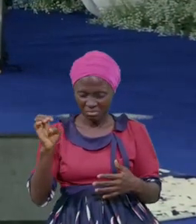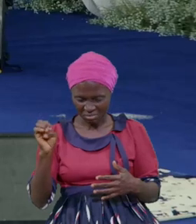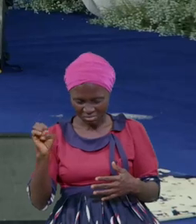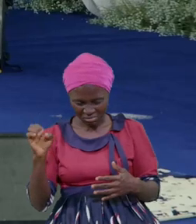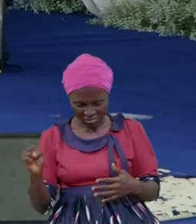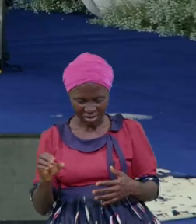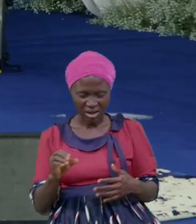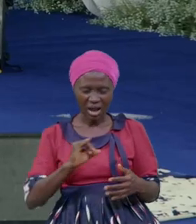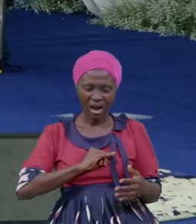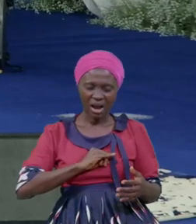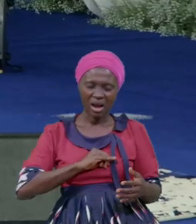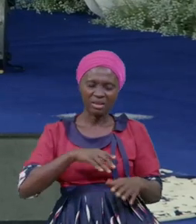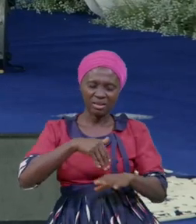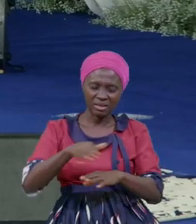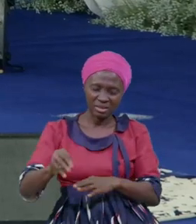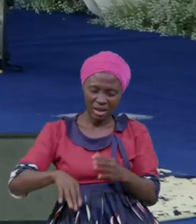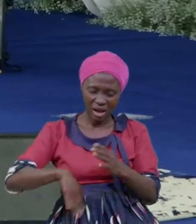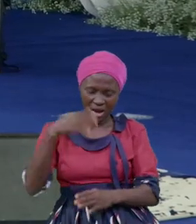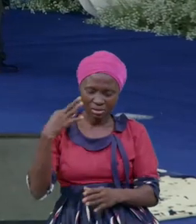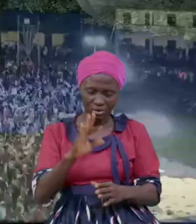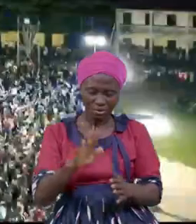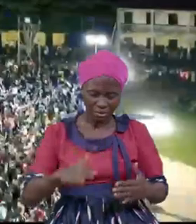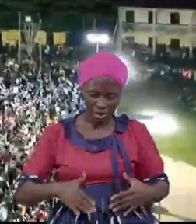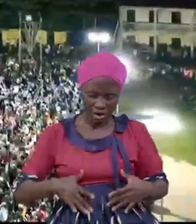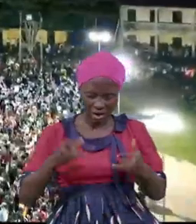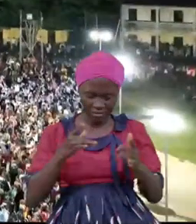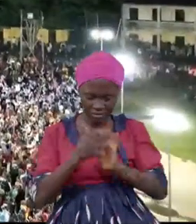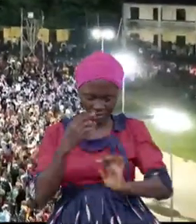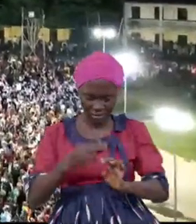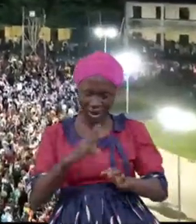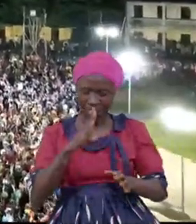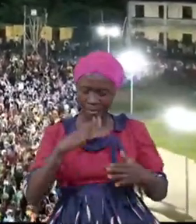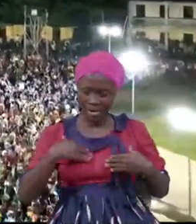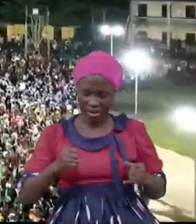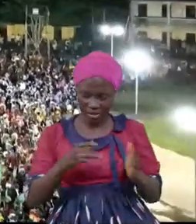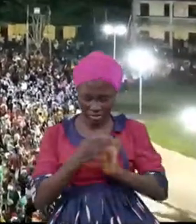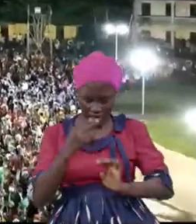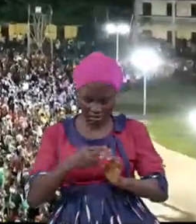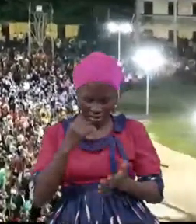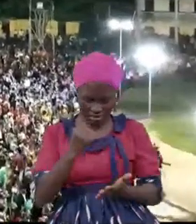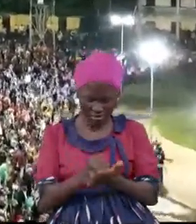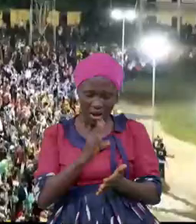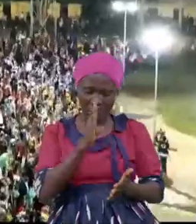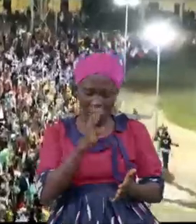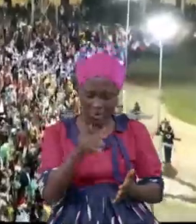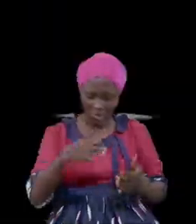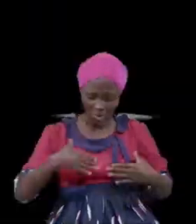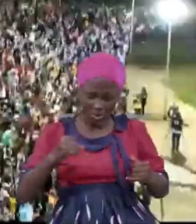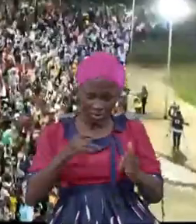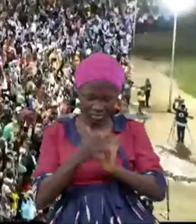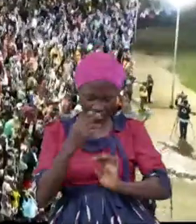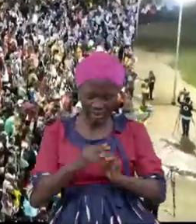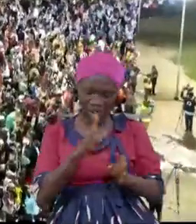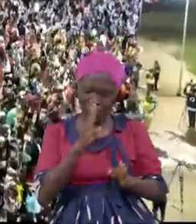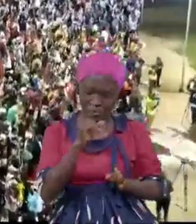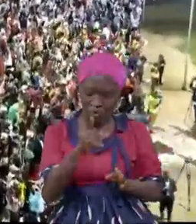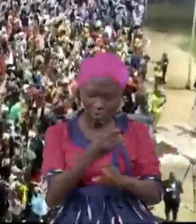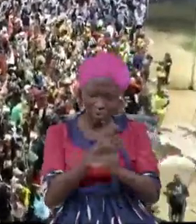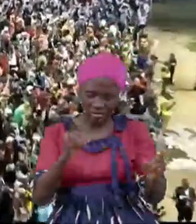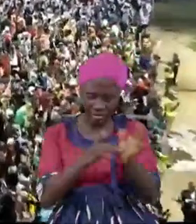Be healed. Be healed. Be delivered. Be set